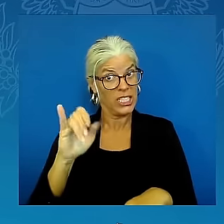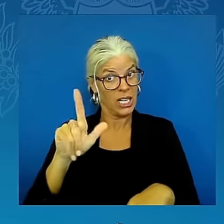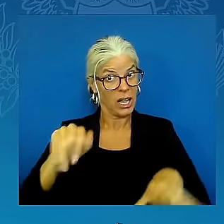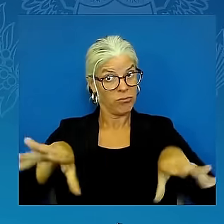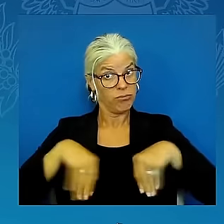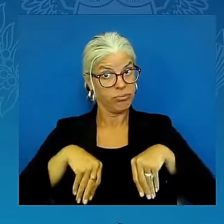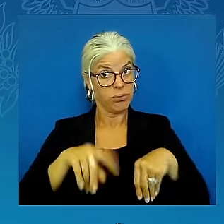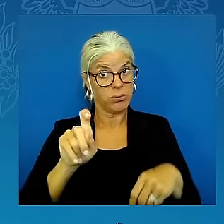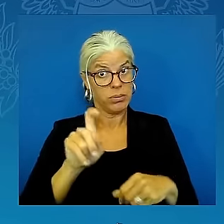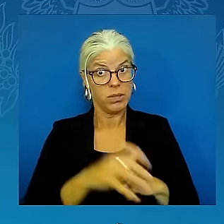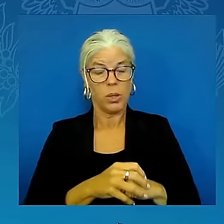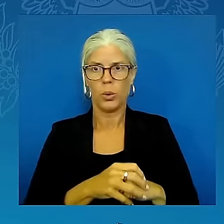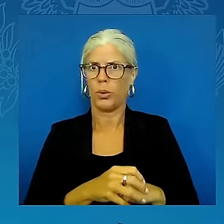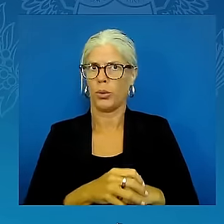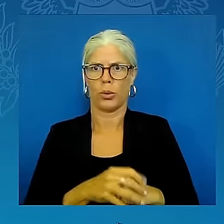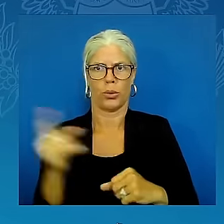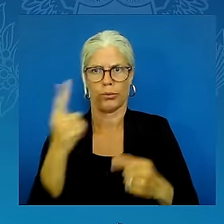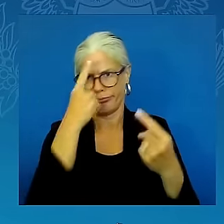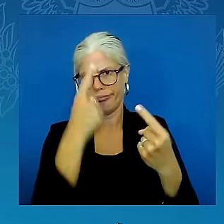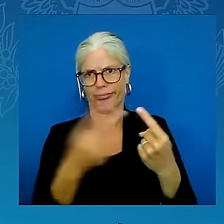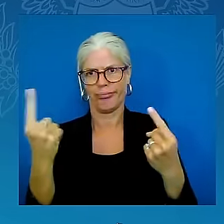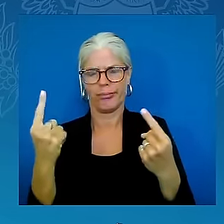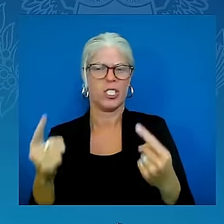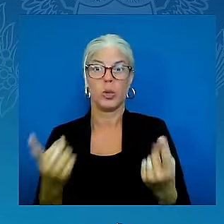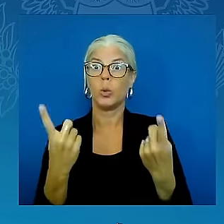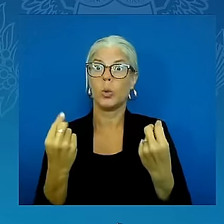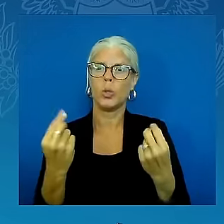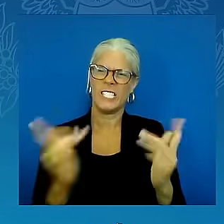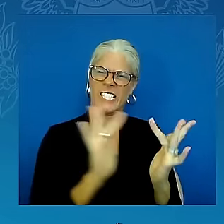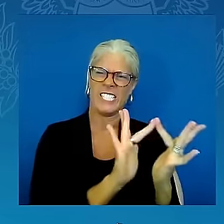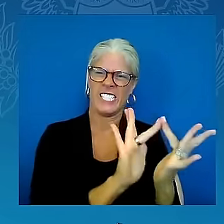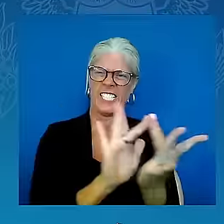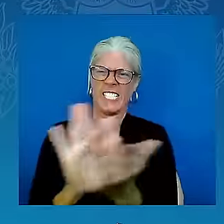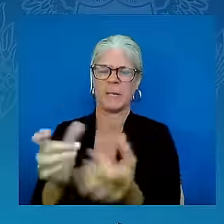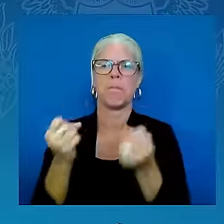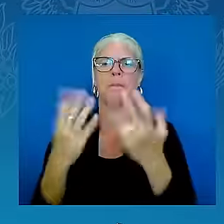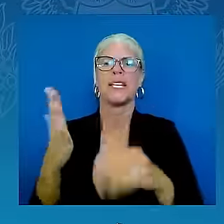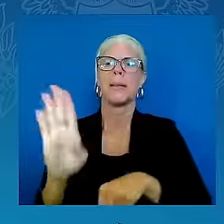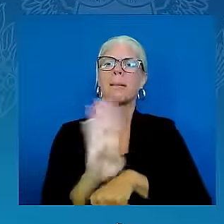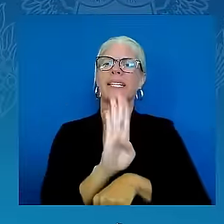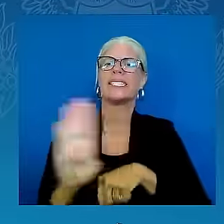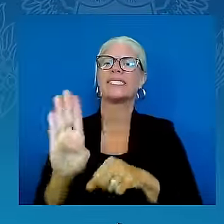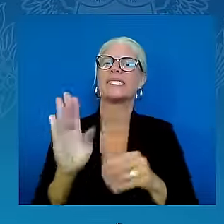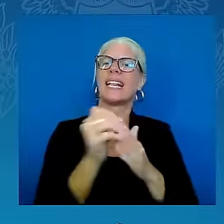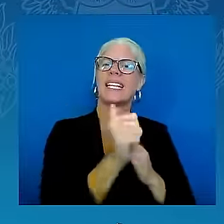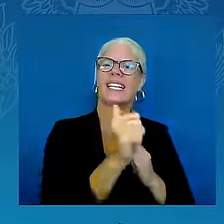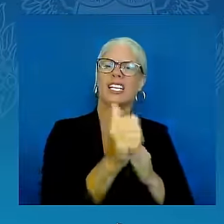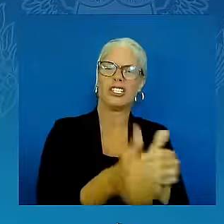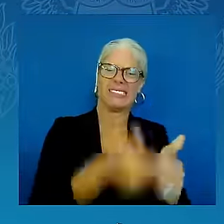$350,000, and those pools then stayed open all summer long.